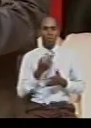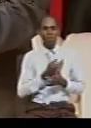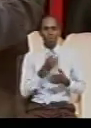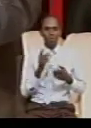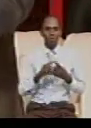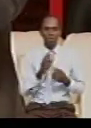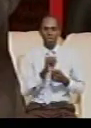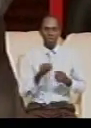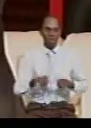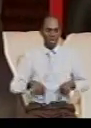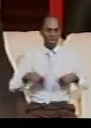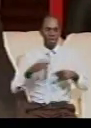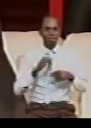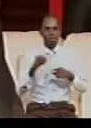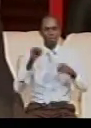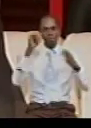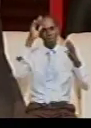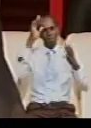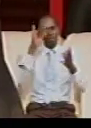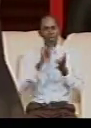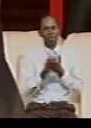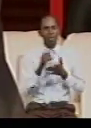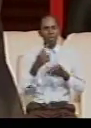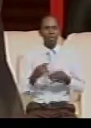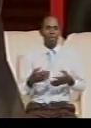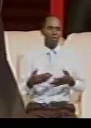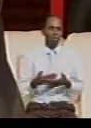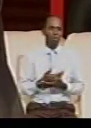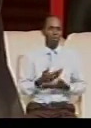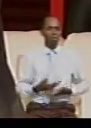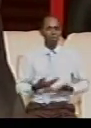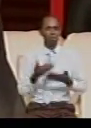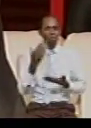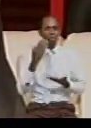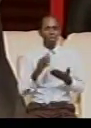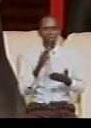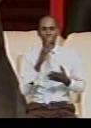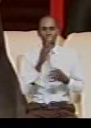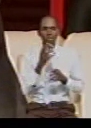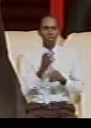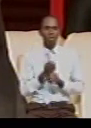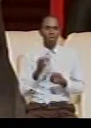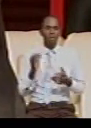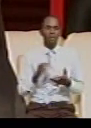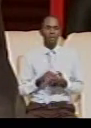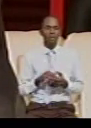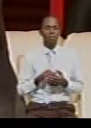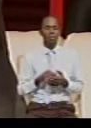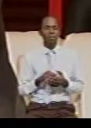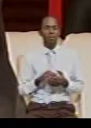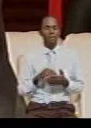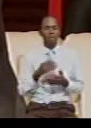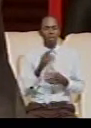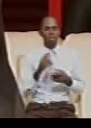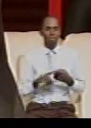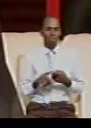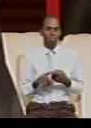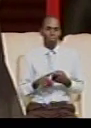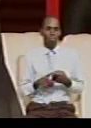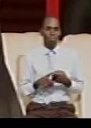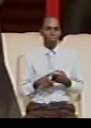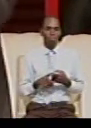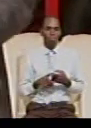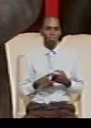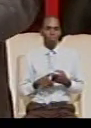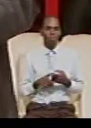birth, we're begotten again, and it's through the resurrection of Jesus Christ from the